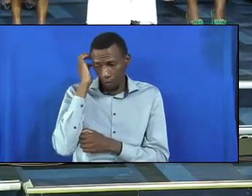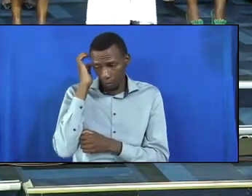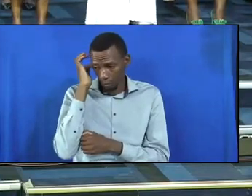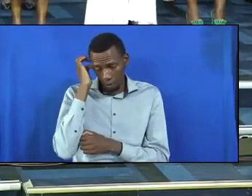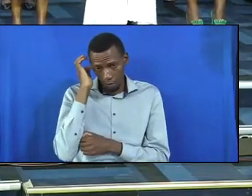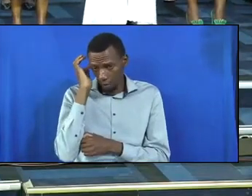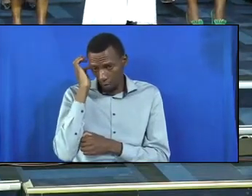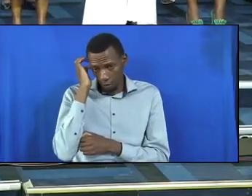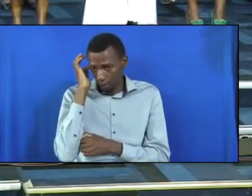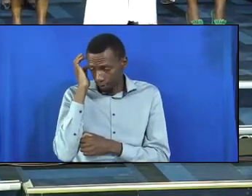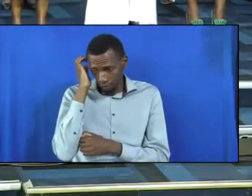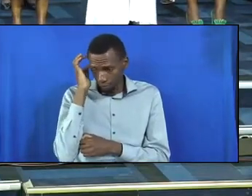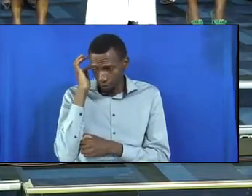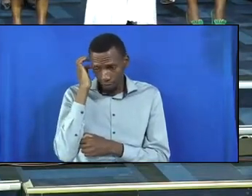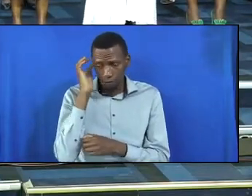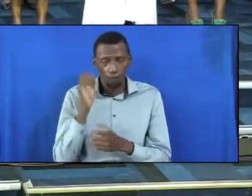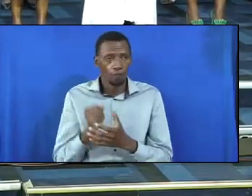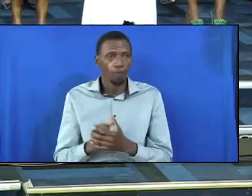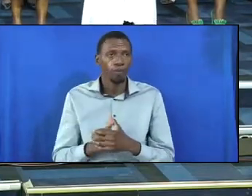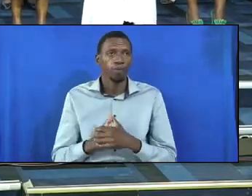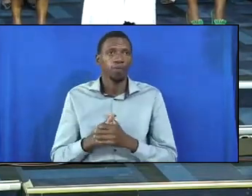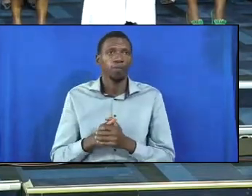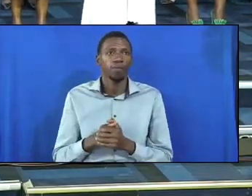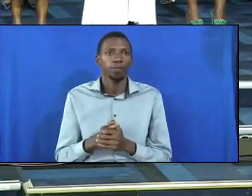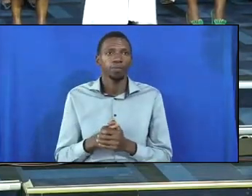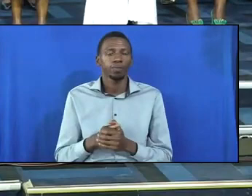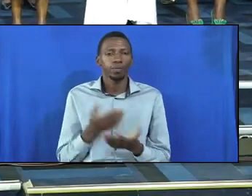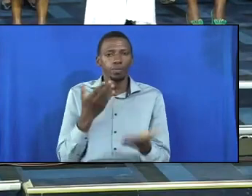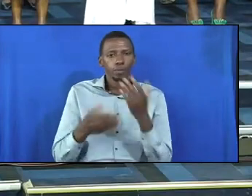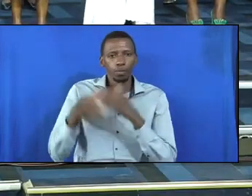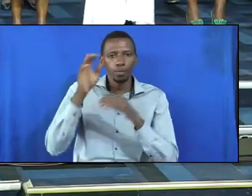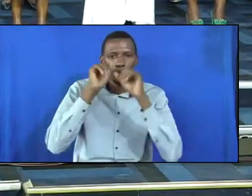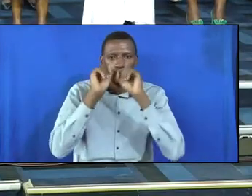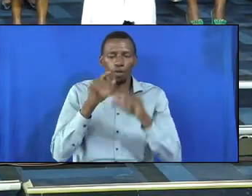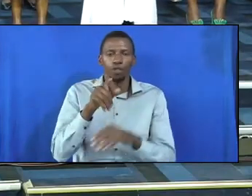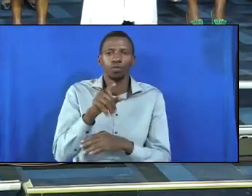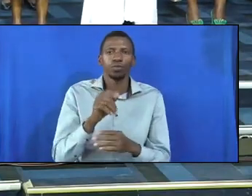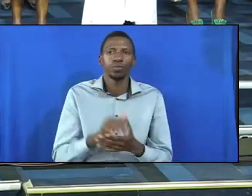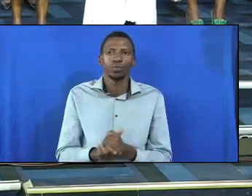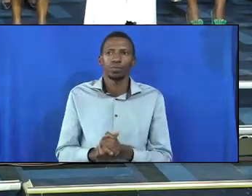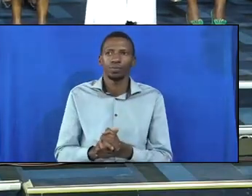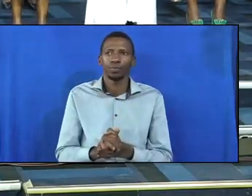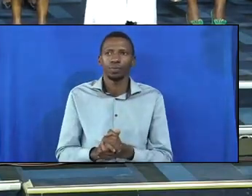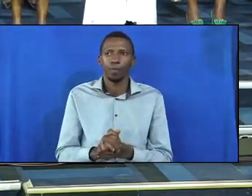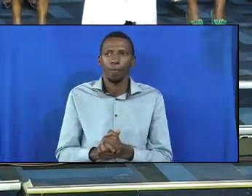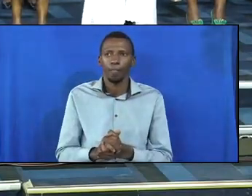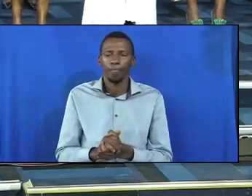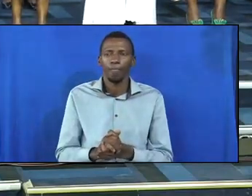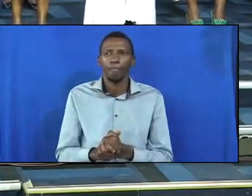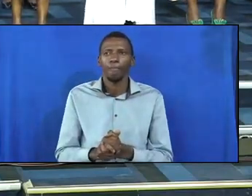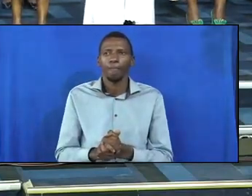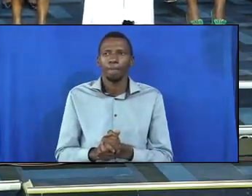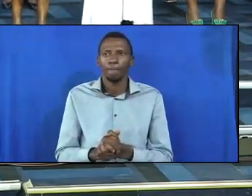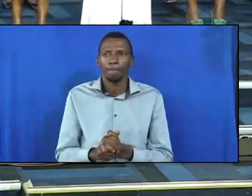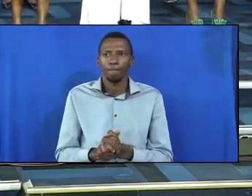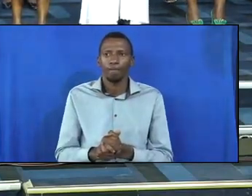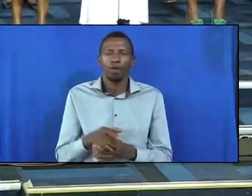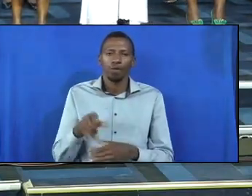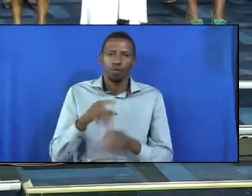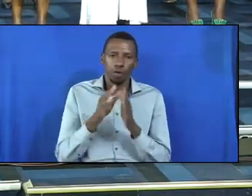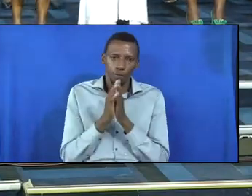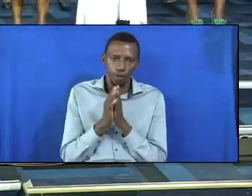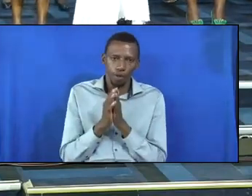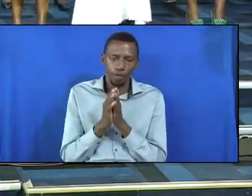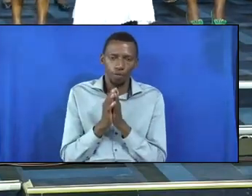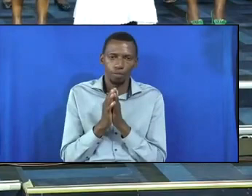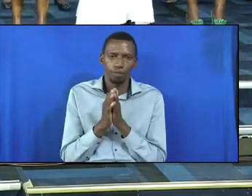Ruth and Beatrice. May God bless you. You will give me that record. You will pray for them, then we'll allow them so